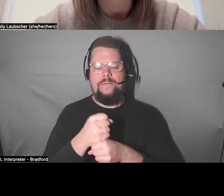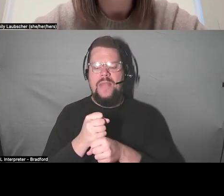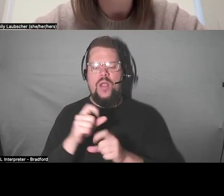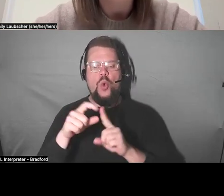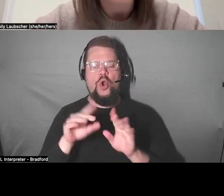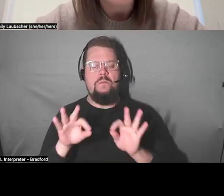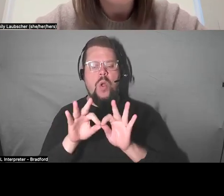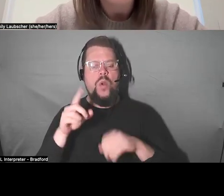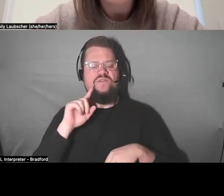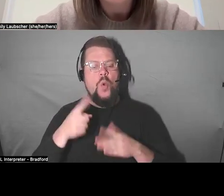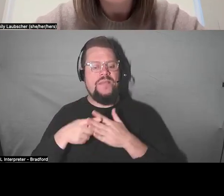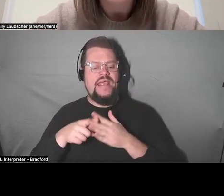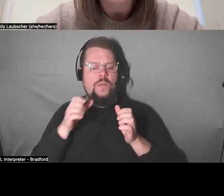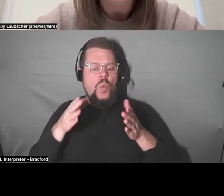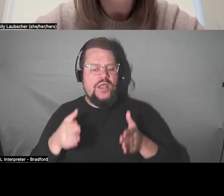for a beginning communicator?